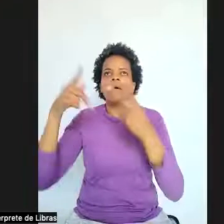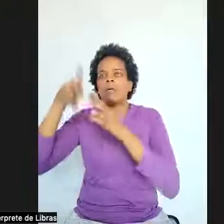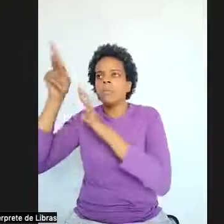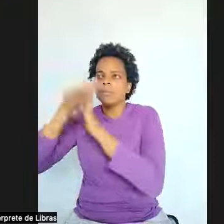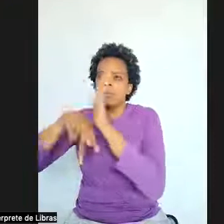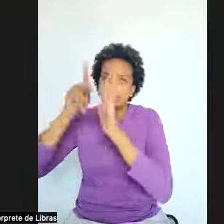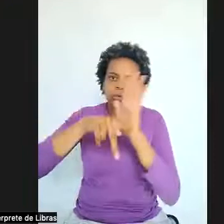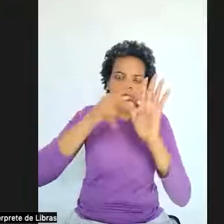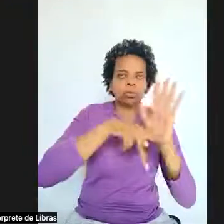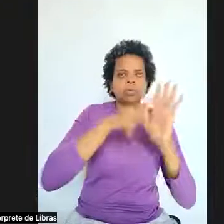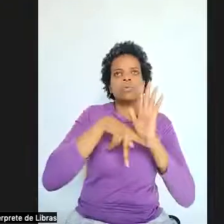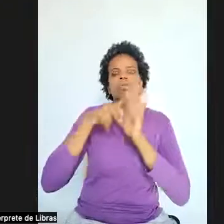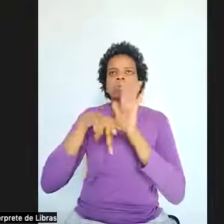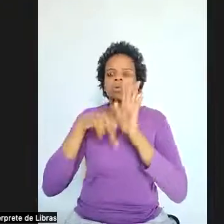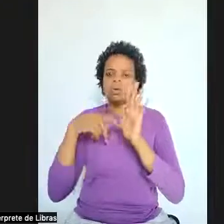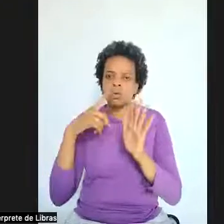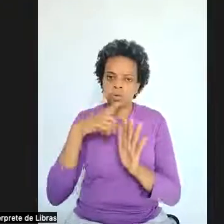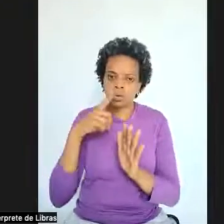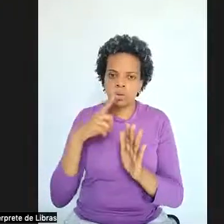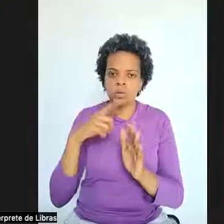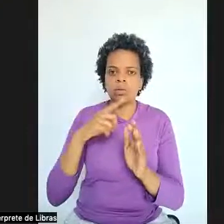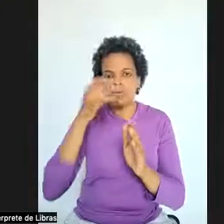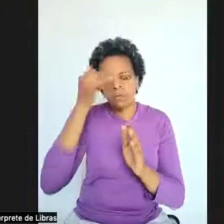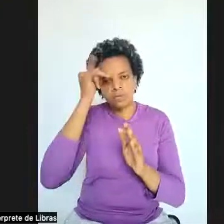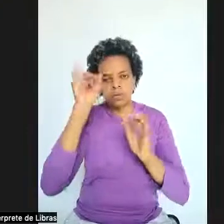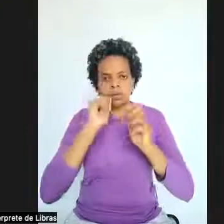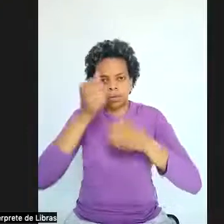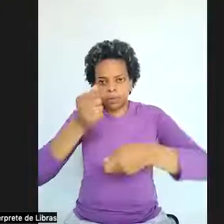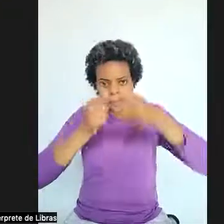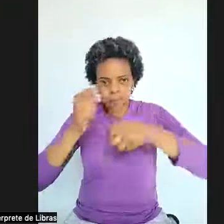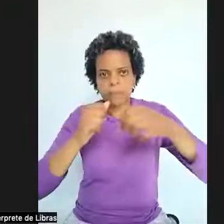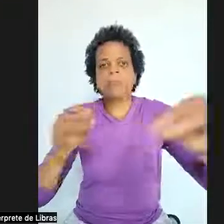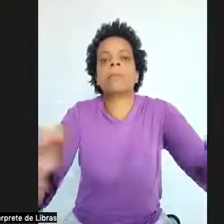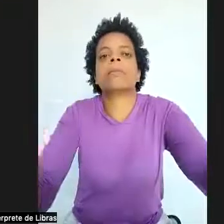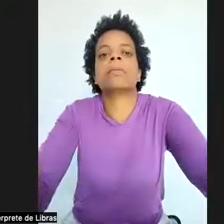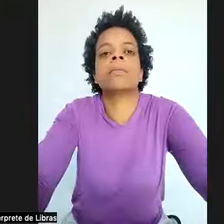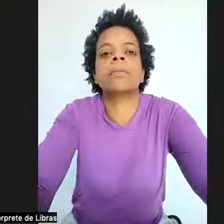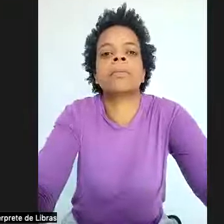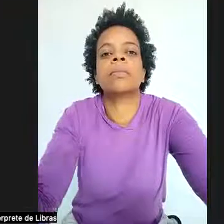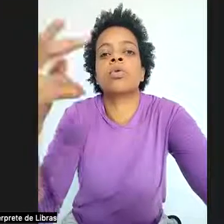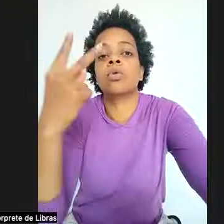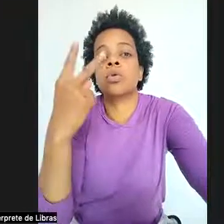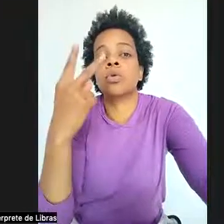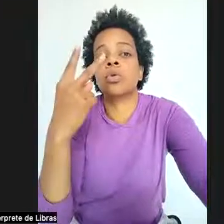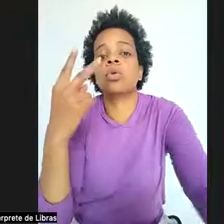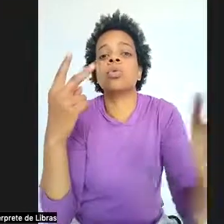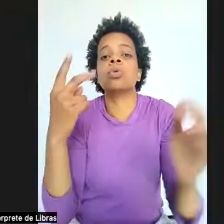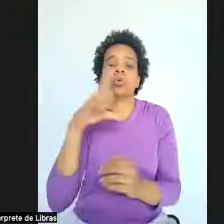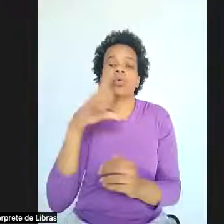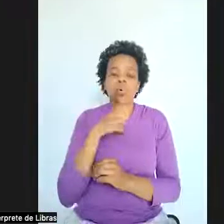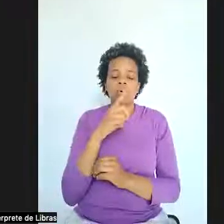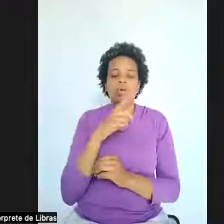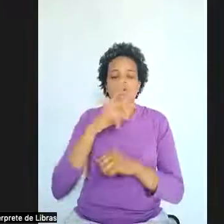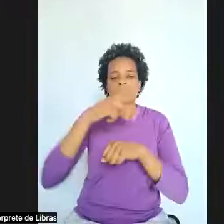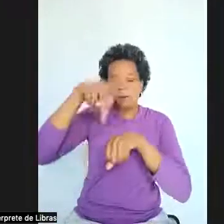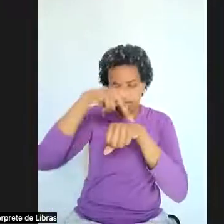that aim to find investigation with fishing. It involves